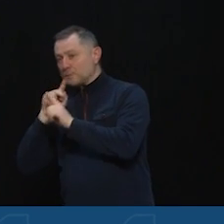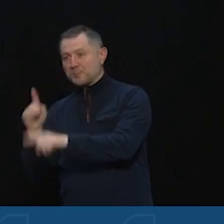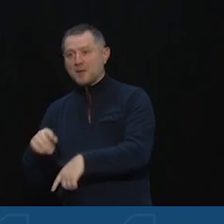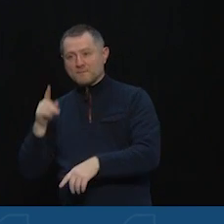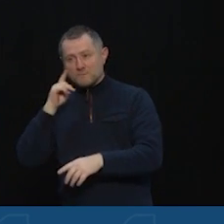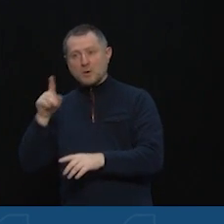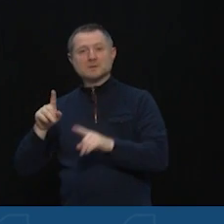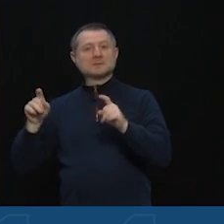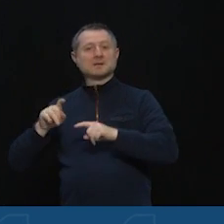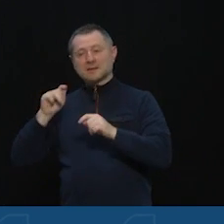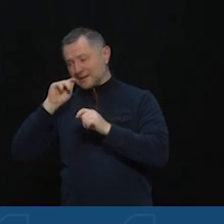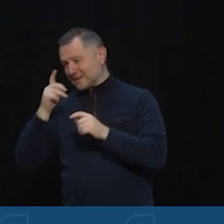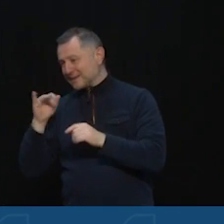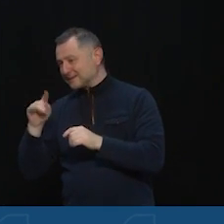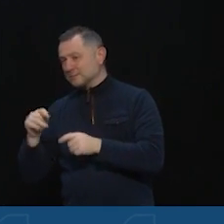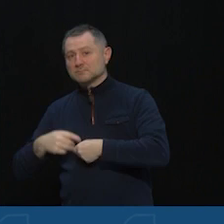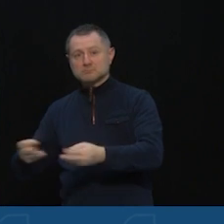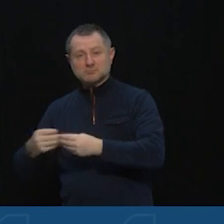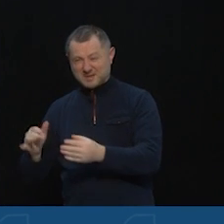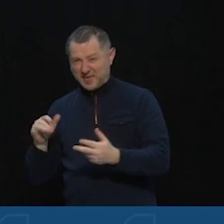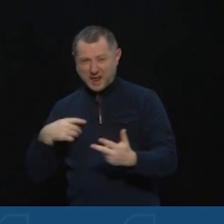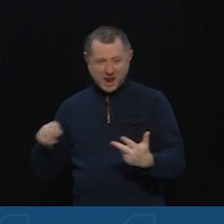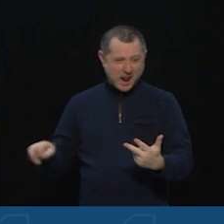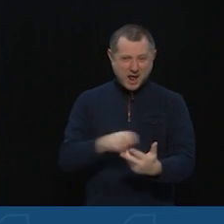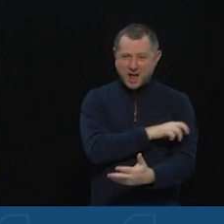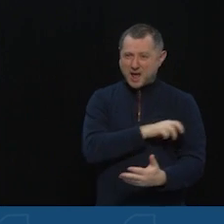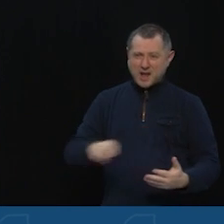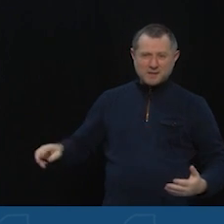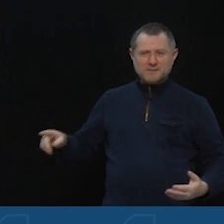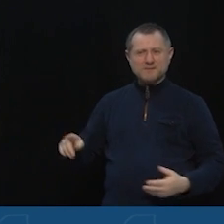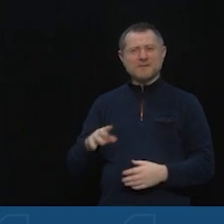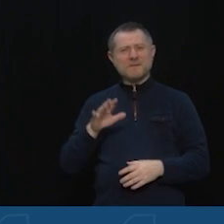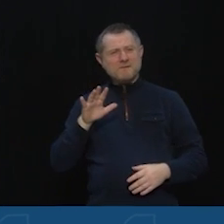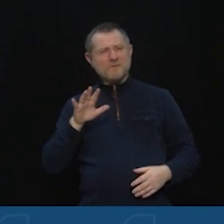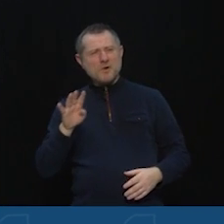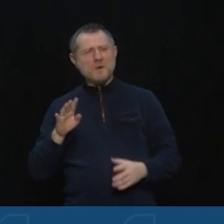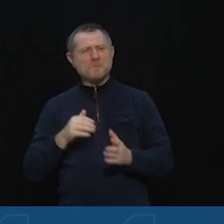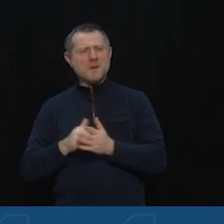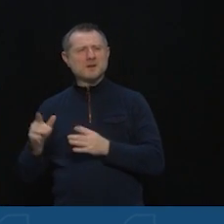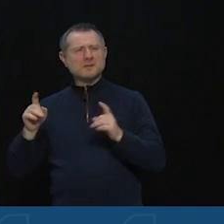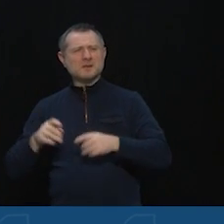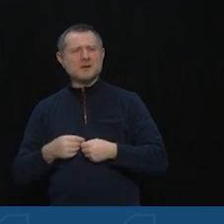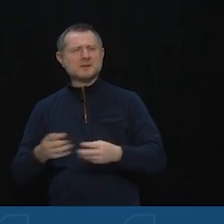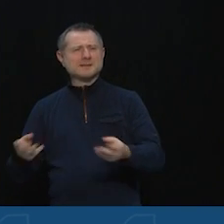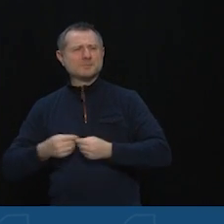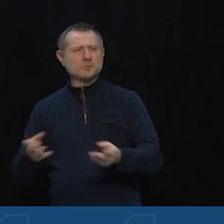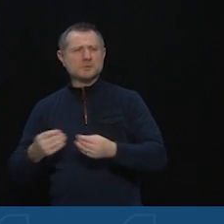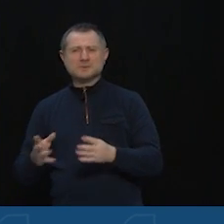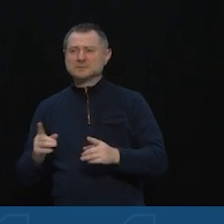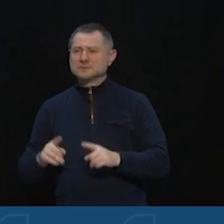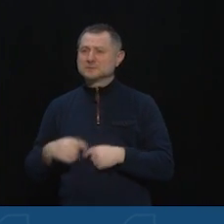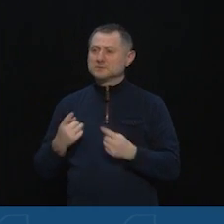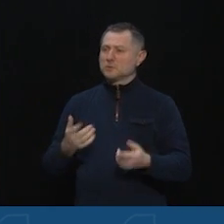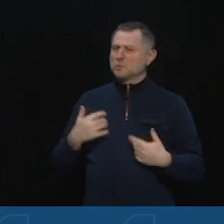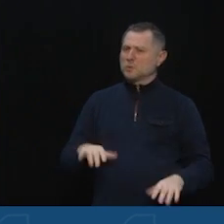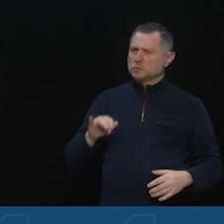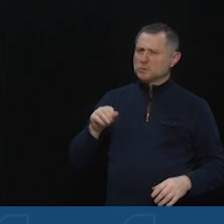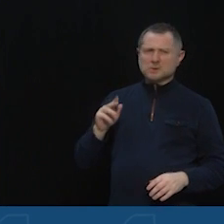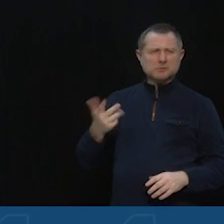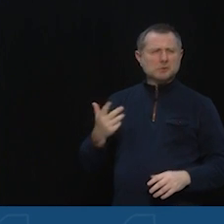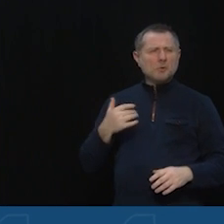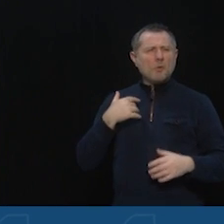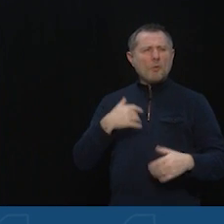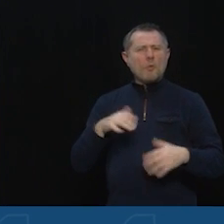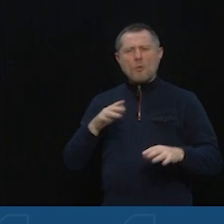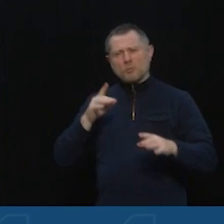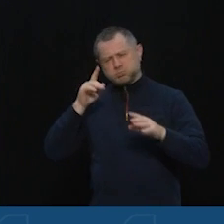our million tests out there, 54 million tests out there, as well as Catherine Garcia, our state operations. So they have been laser focused on these issues. We've had